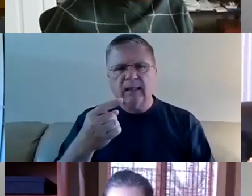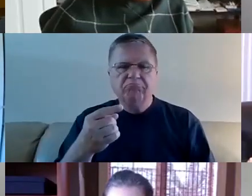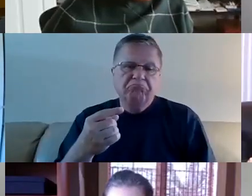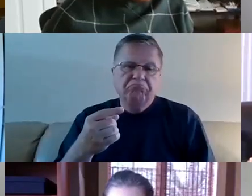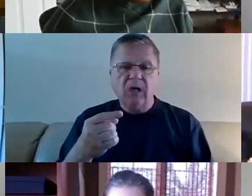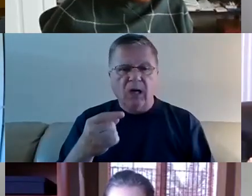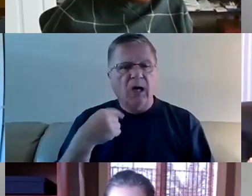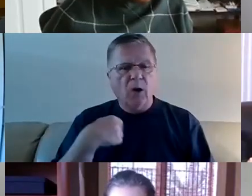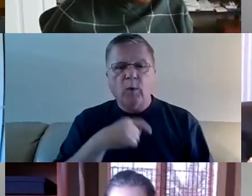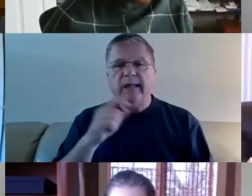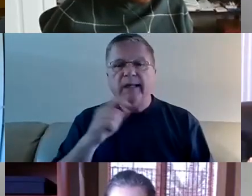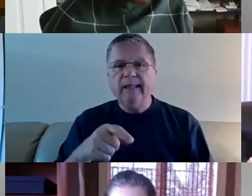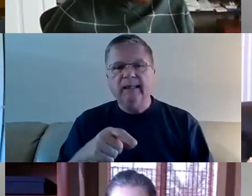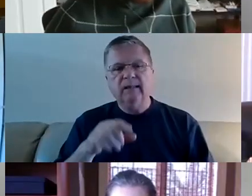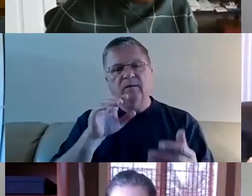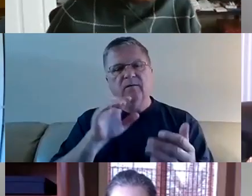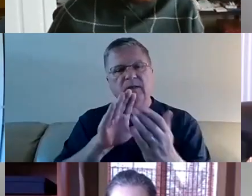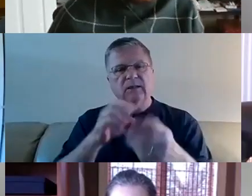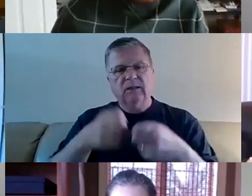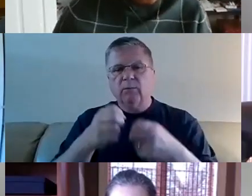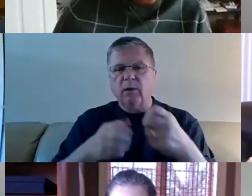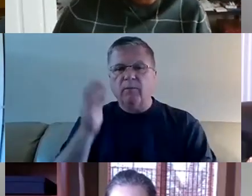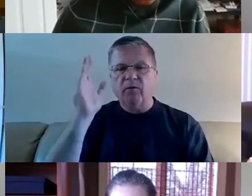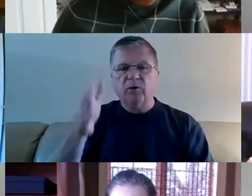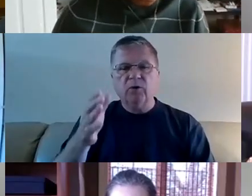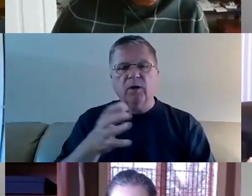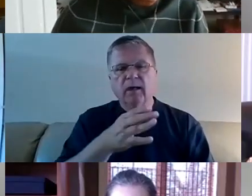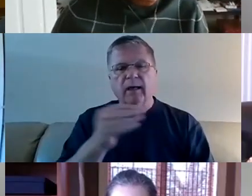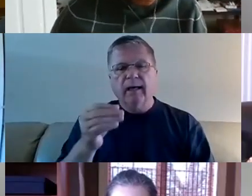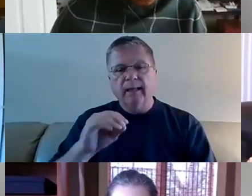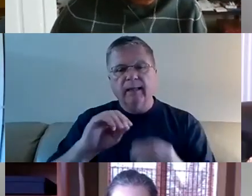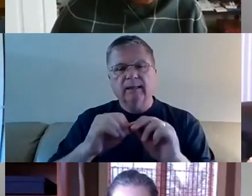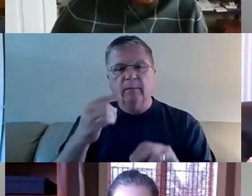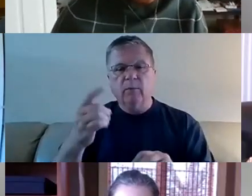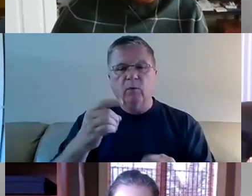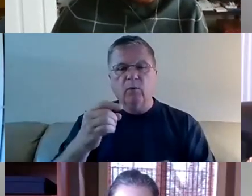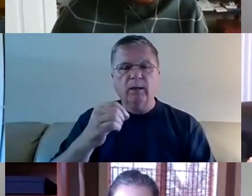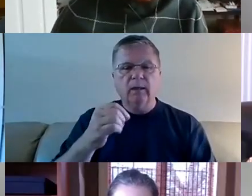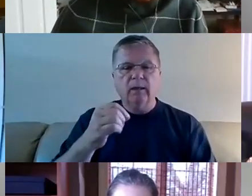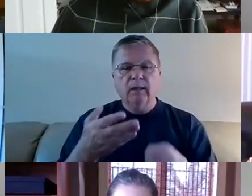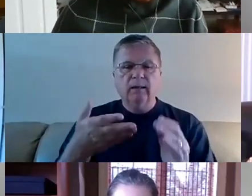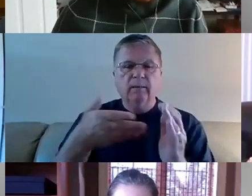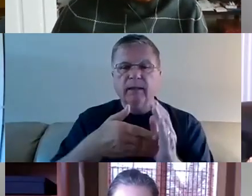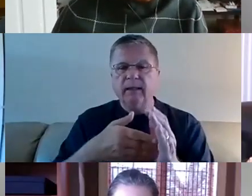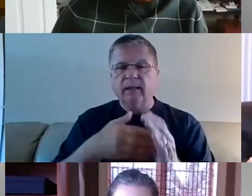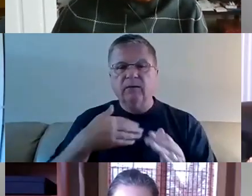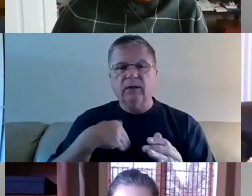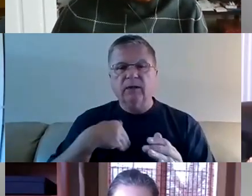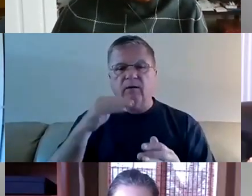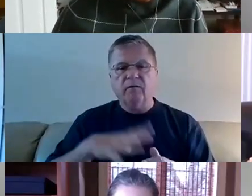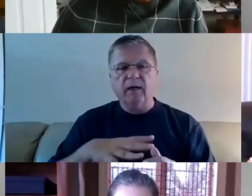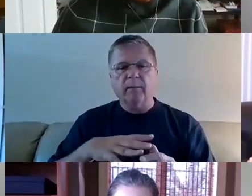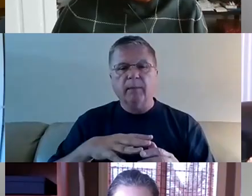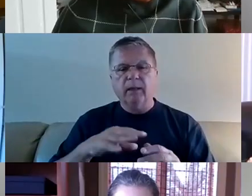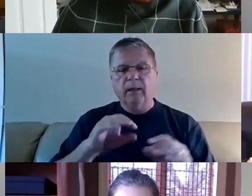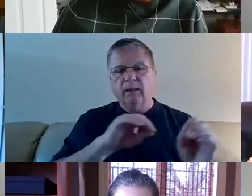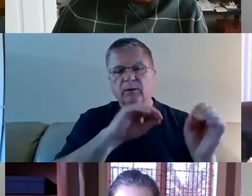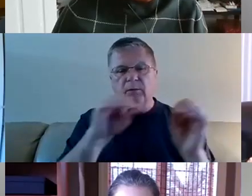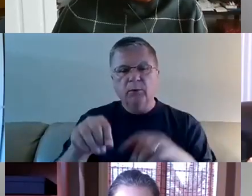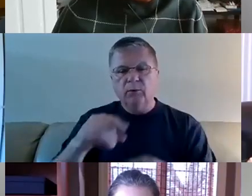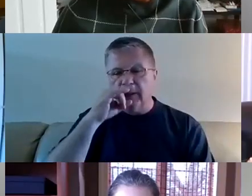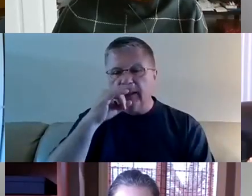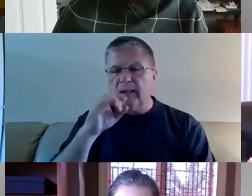hands were tied, and perhaps we can get involved in a, like somebody said, you know, not so much of a demanding way, but like, how can we